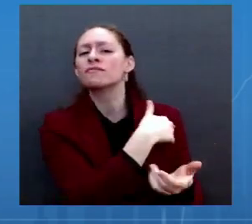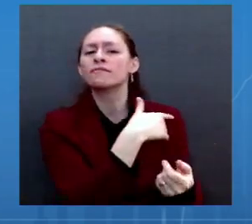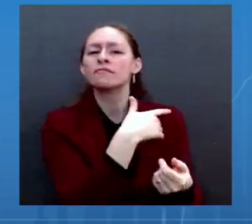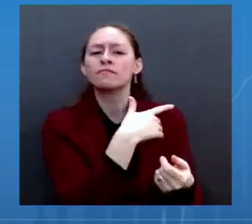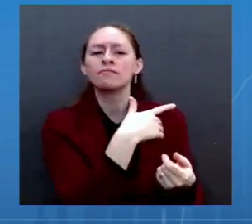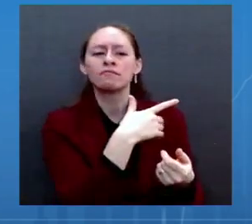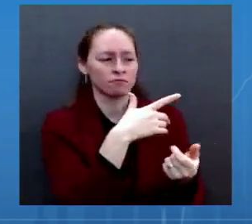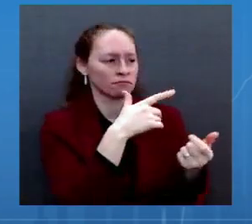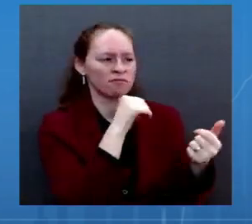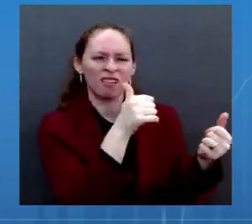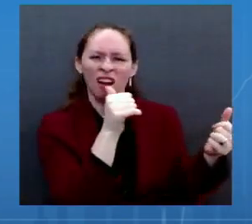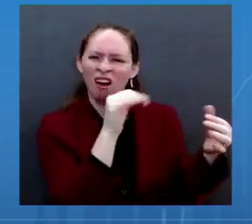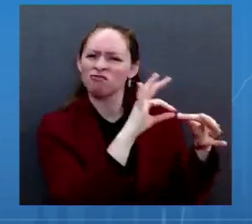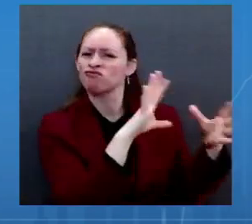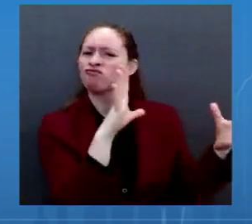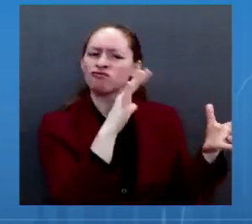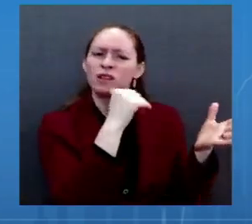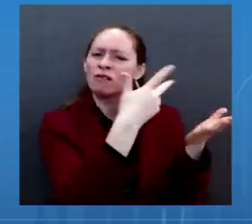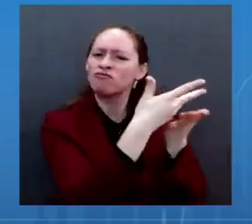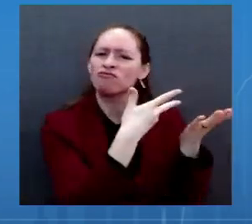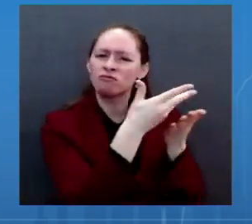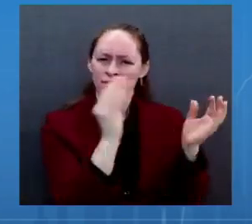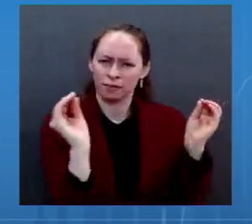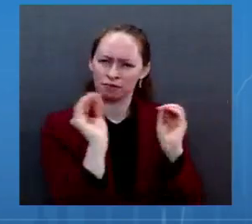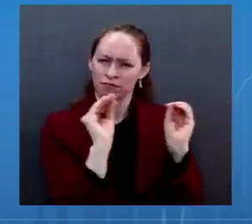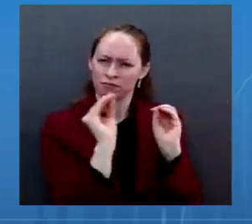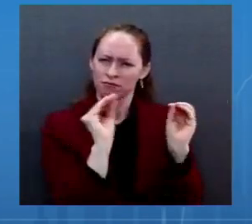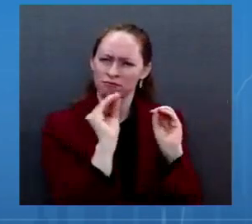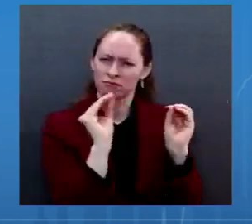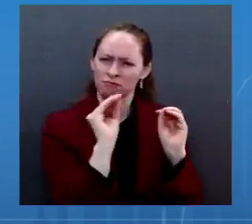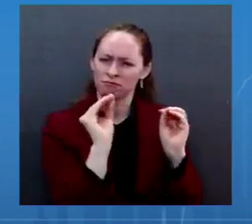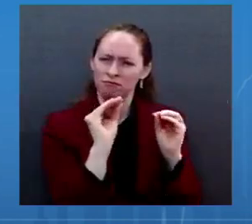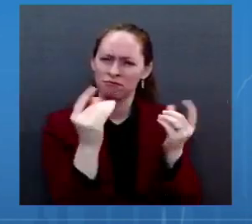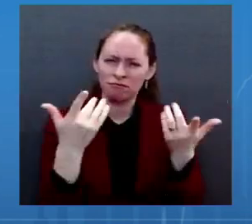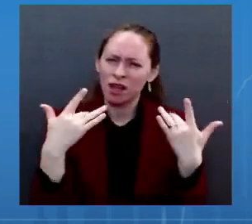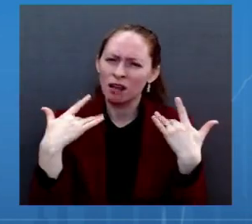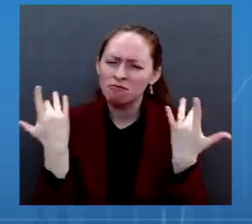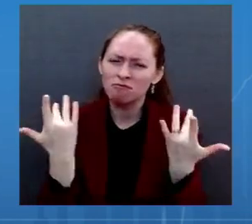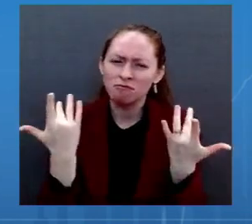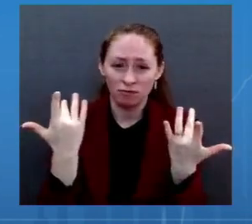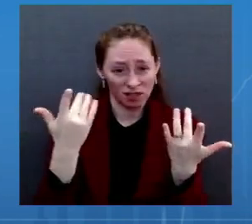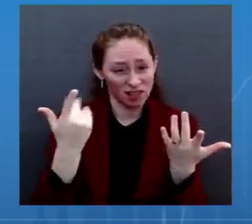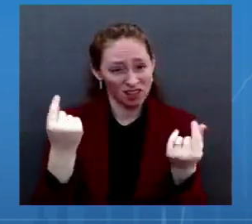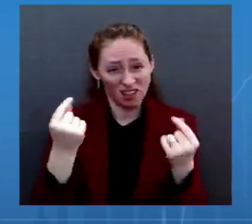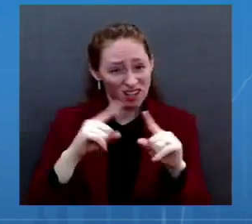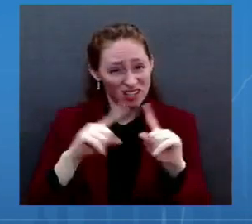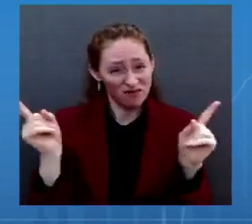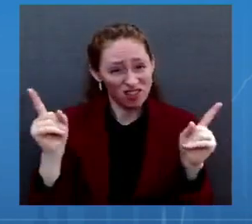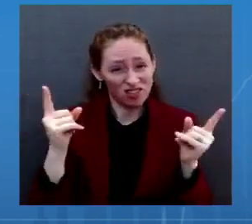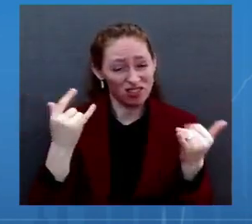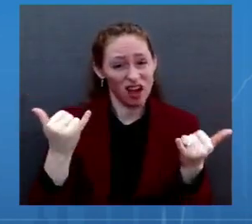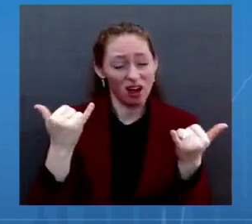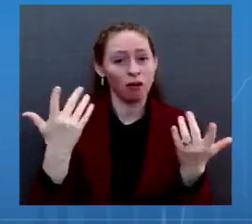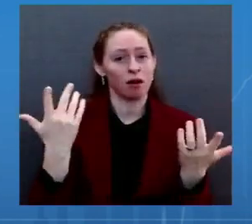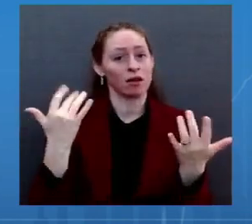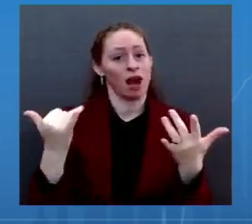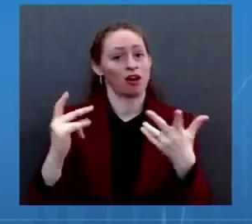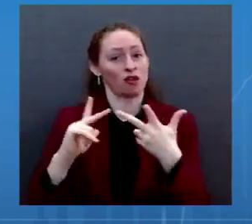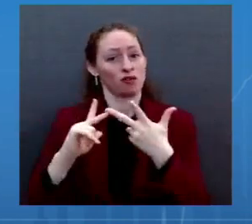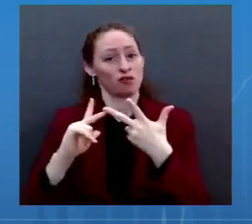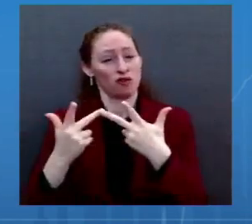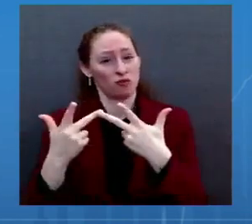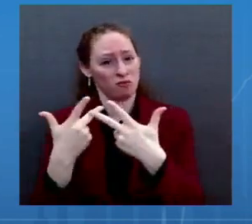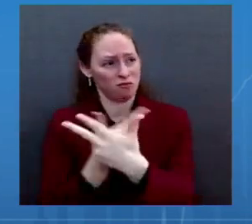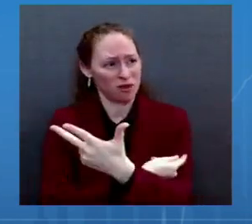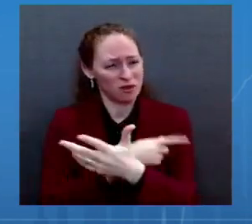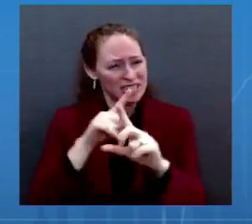boosters versus the process that everyone went through for the vaccine itself? Well, I would defer to the